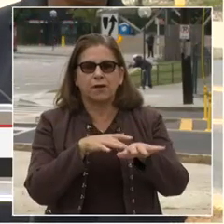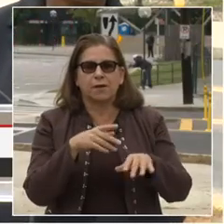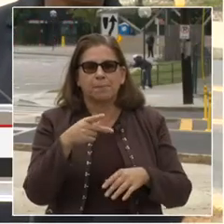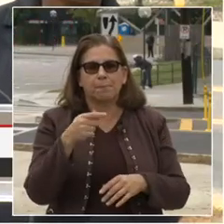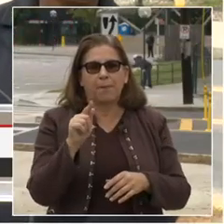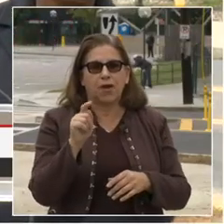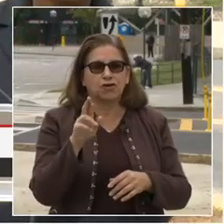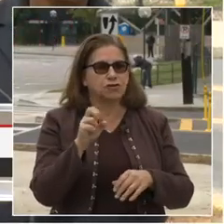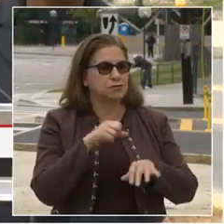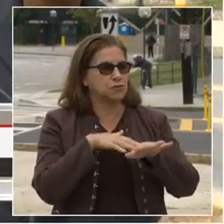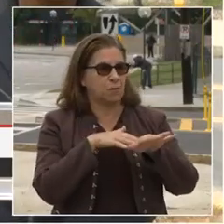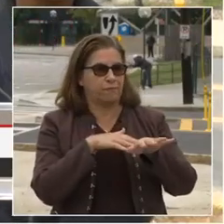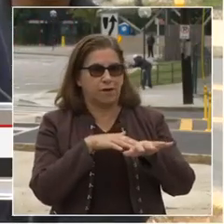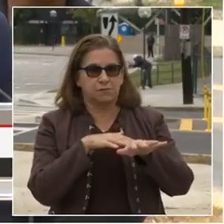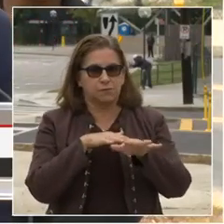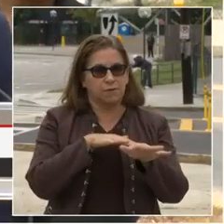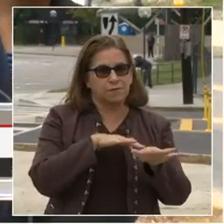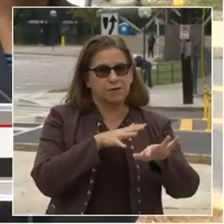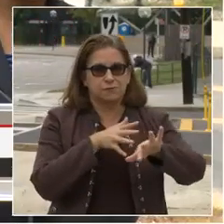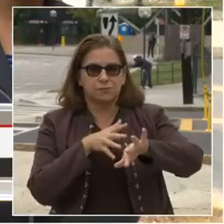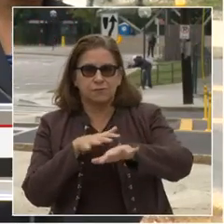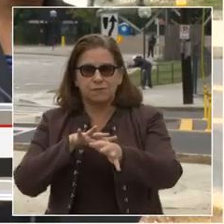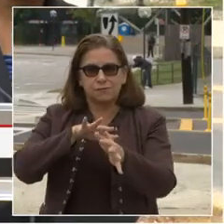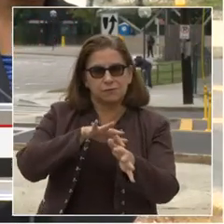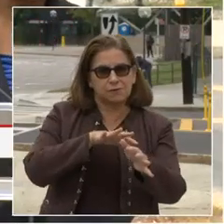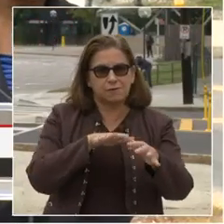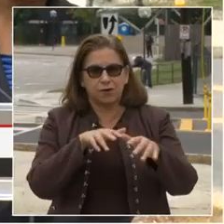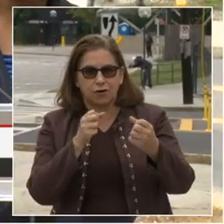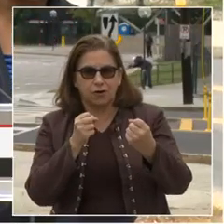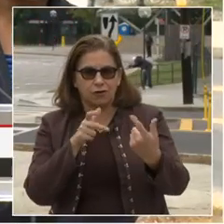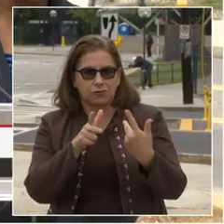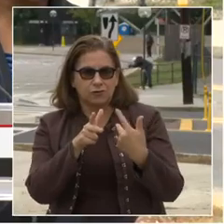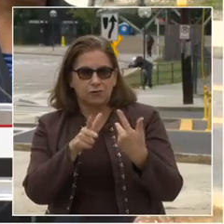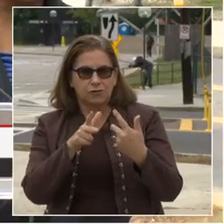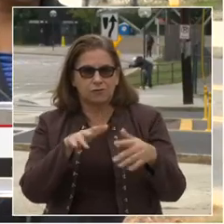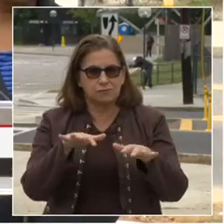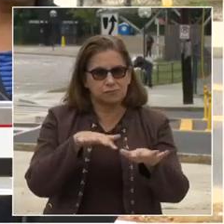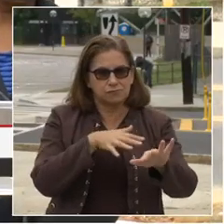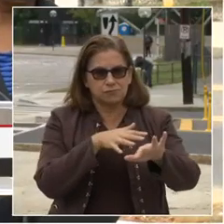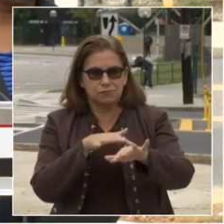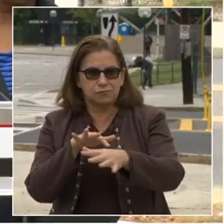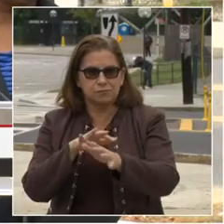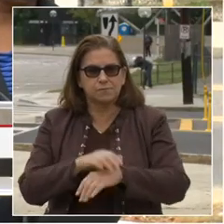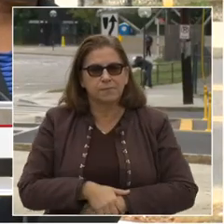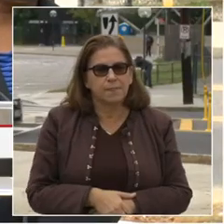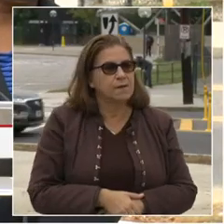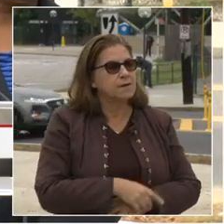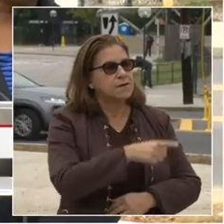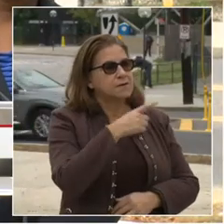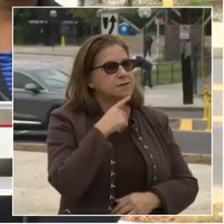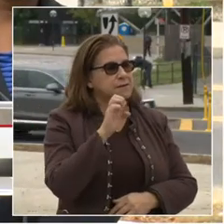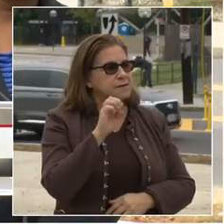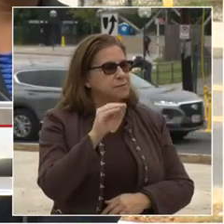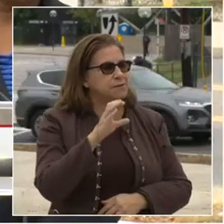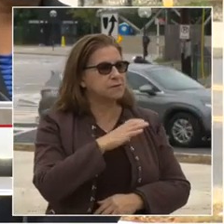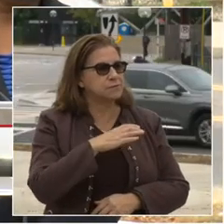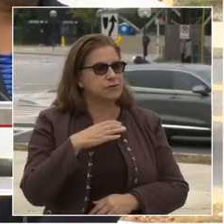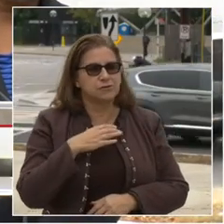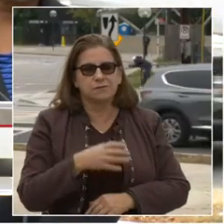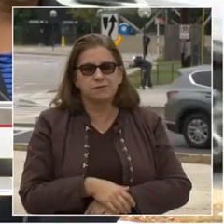this. I talked to some ANC commissioners that are frustrated by the traffic safety assessment process,